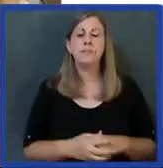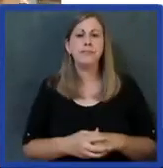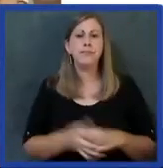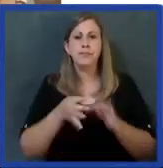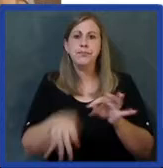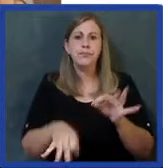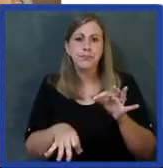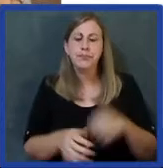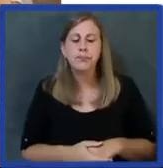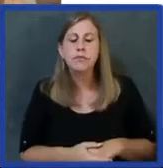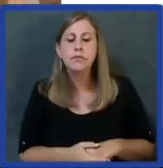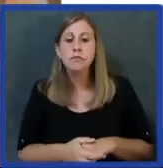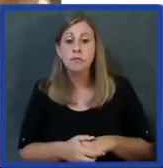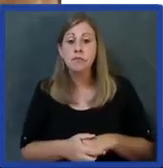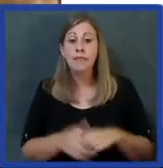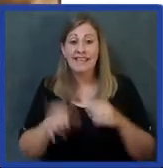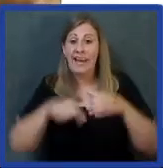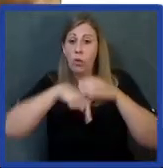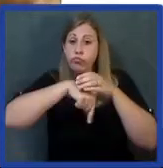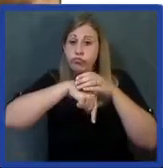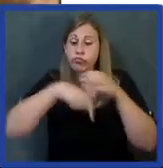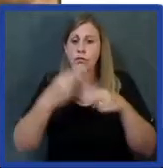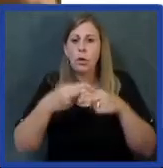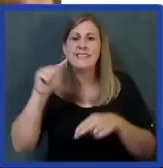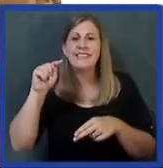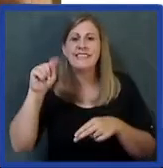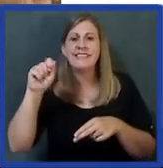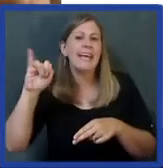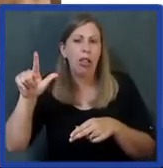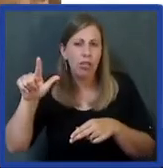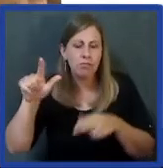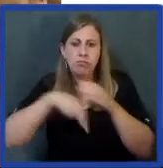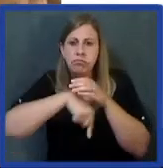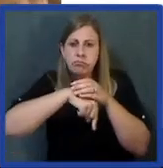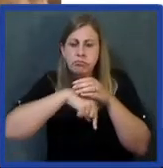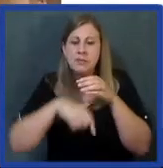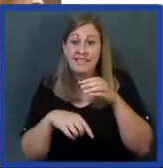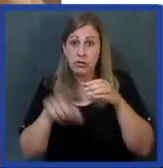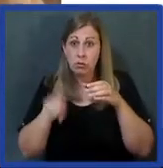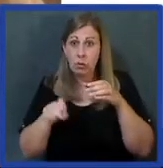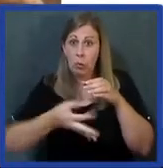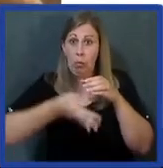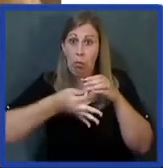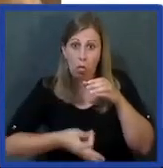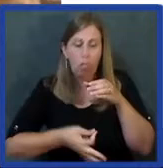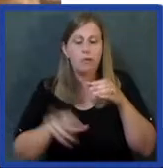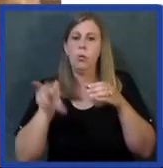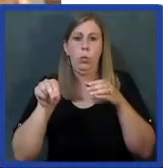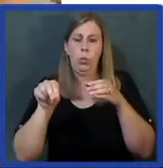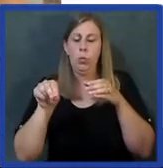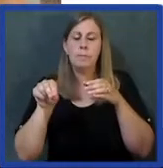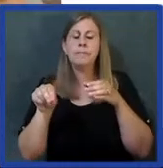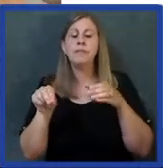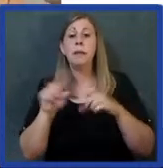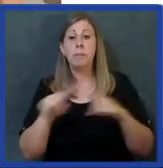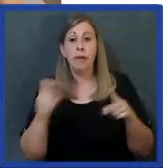tail, or we call it the tail. You're not supposed to pull on the tail, but this is what you're feeling for. So